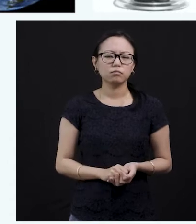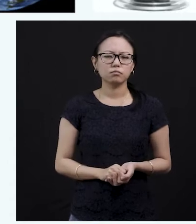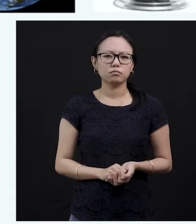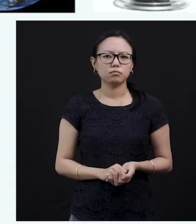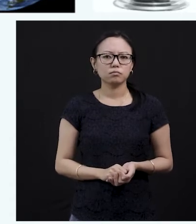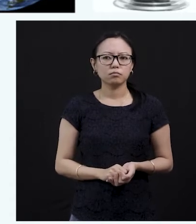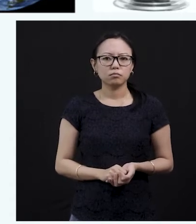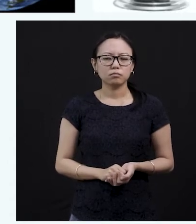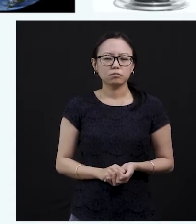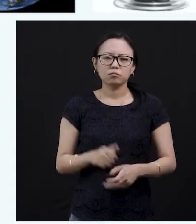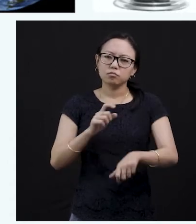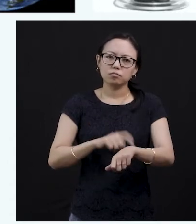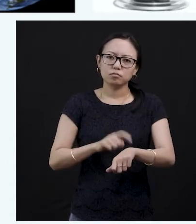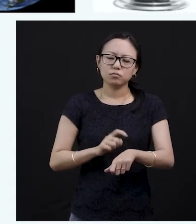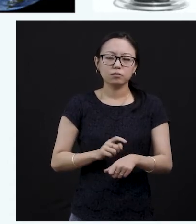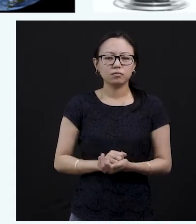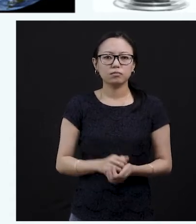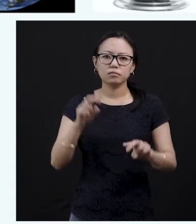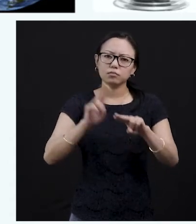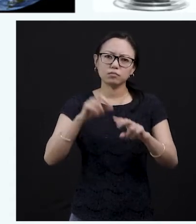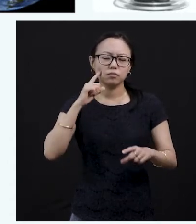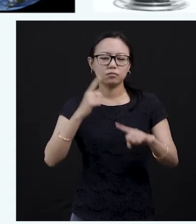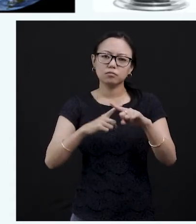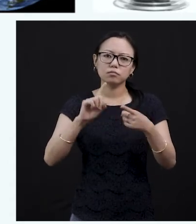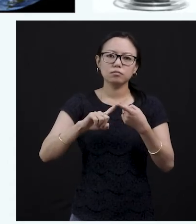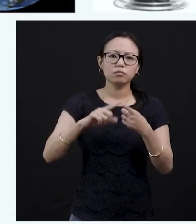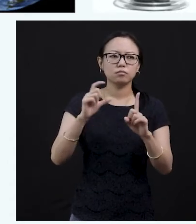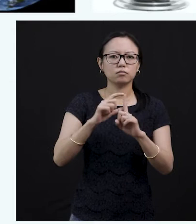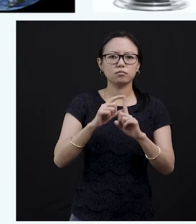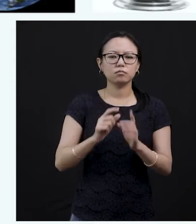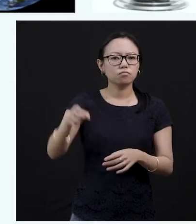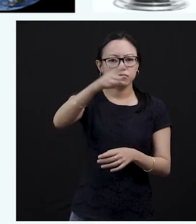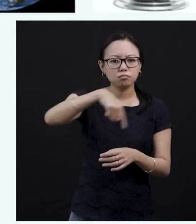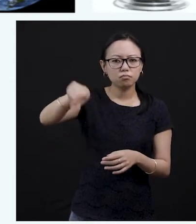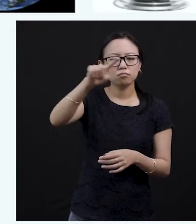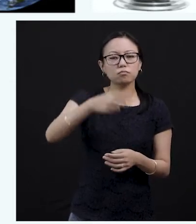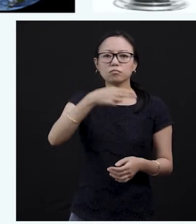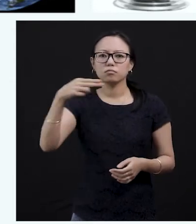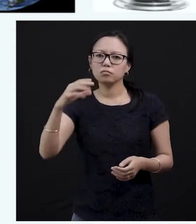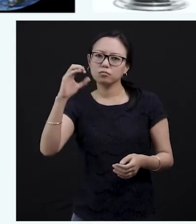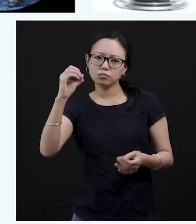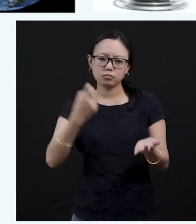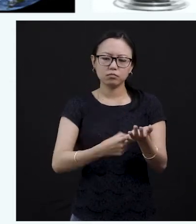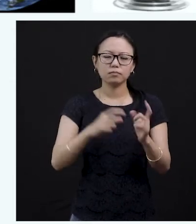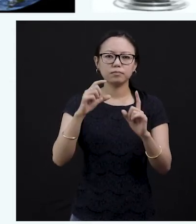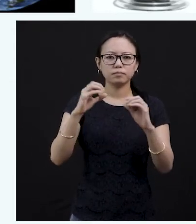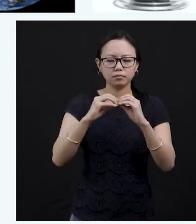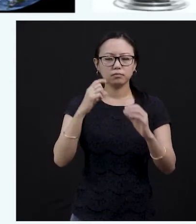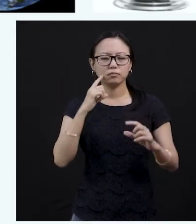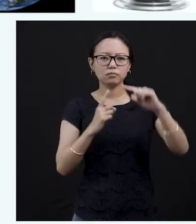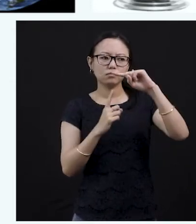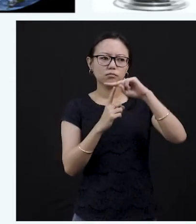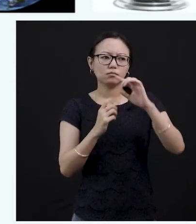very fixed path known as orbits. Then I told you about our continents